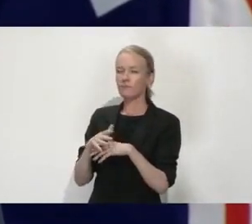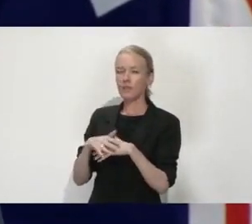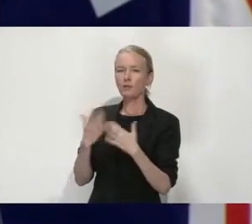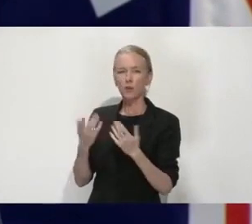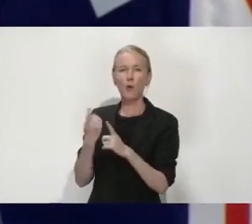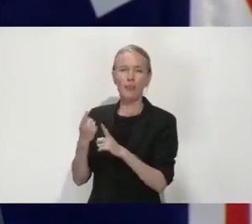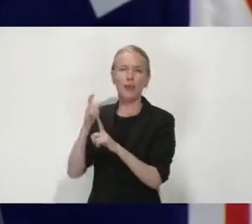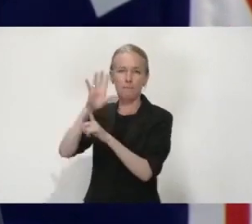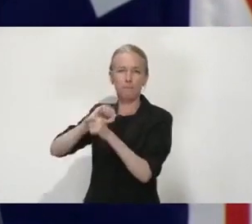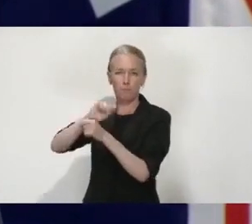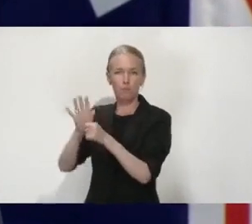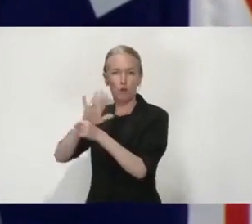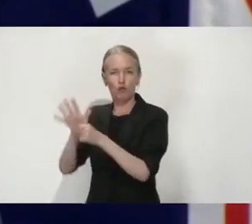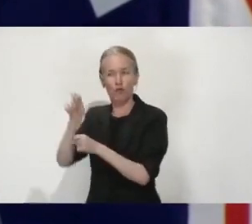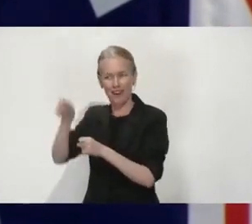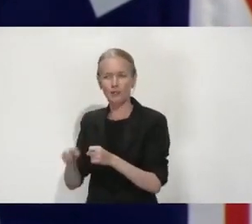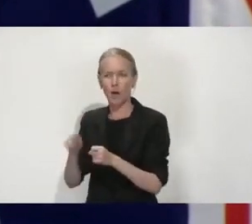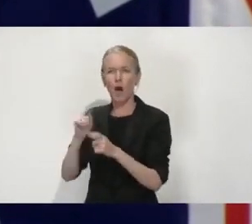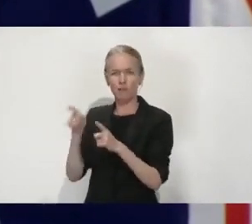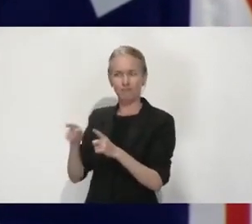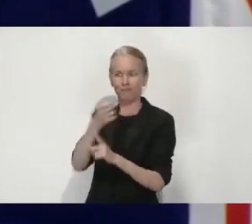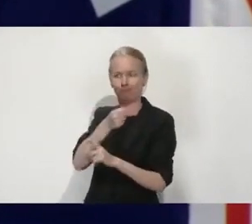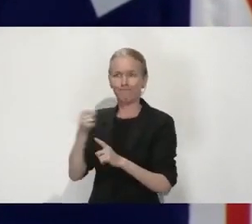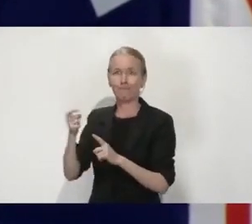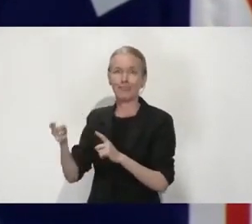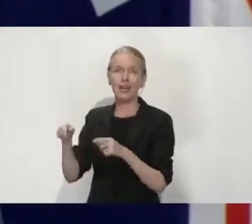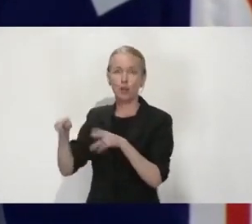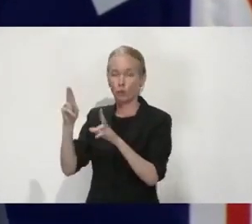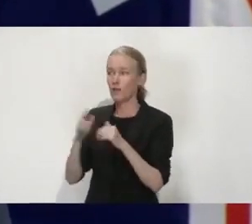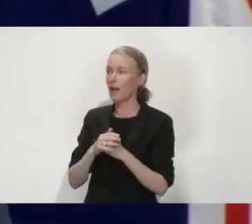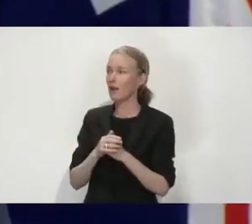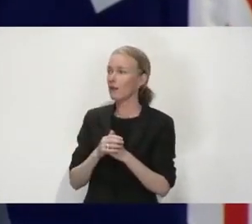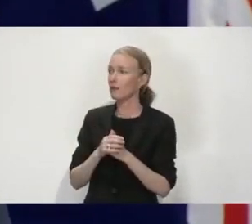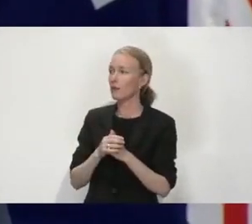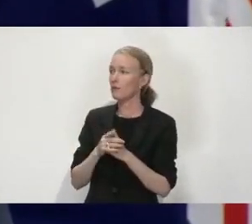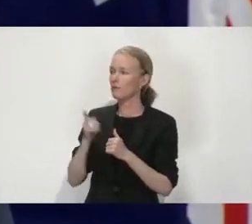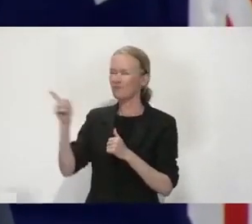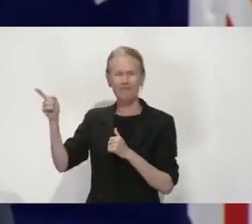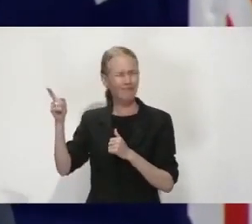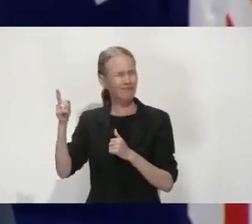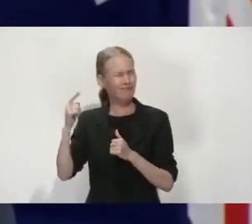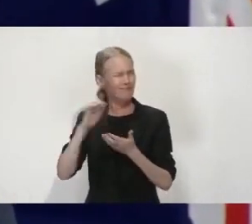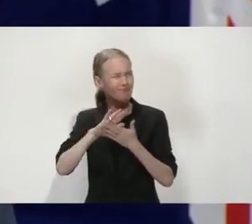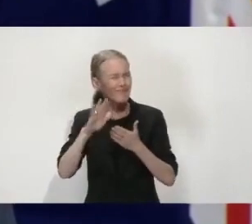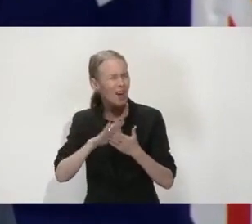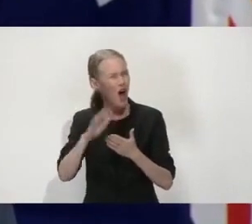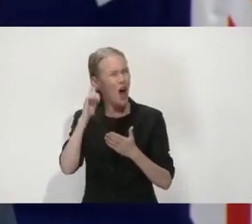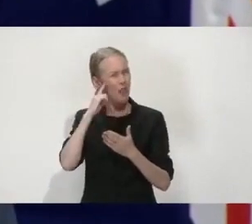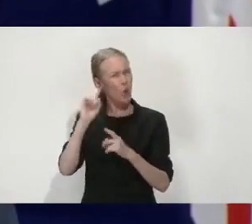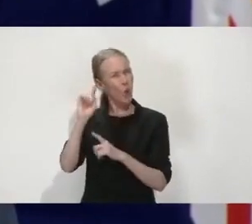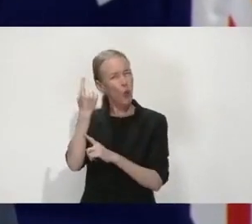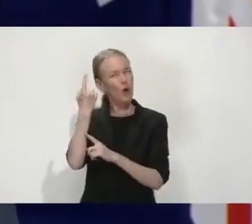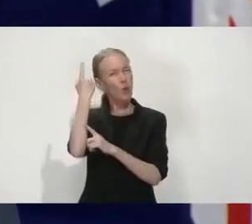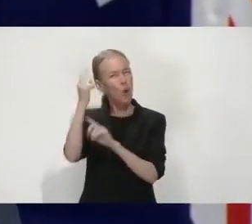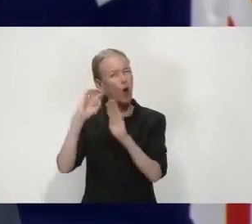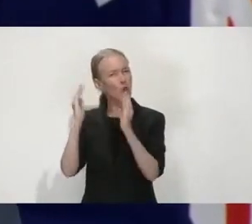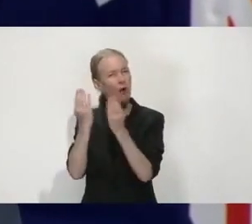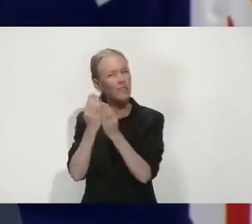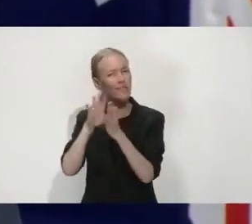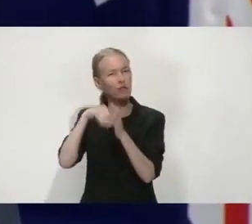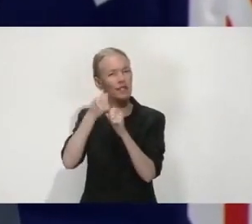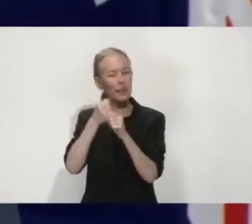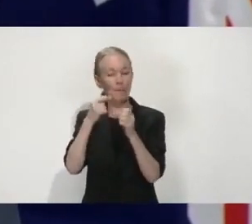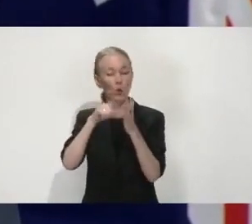the facility the same in Christchurch as well? Because I thought that Jet Park was the only Yes, so quarantine. Jet Park is, when you look at Auckland, you have 18